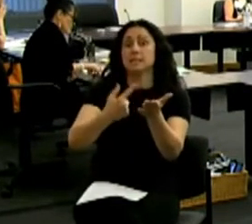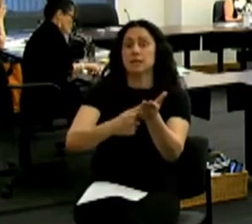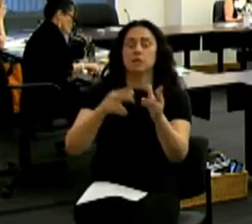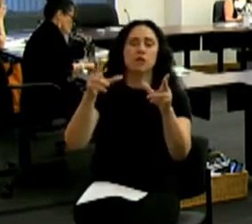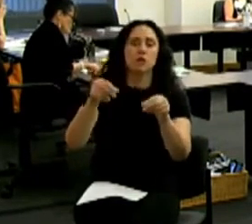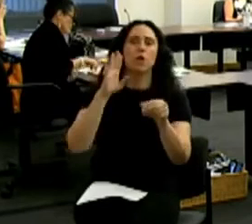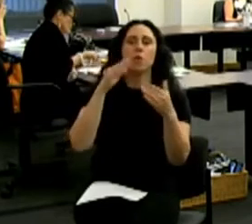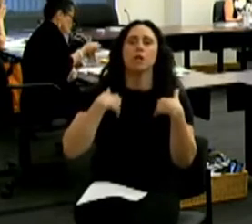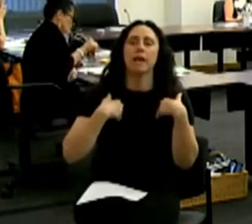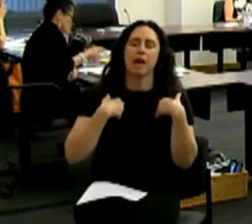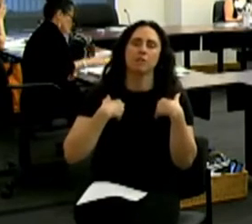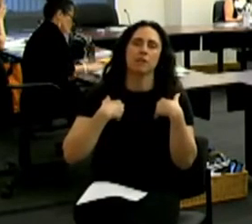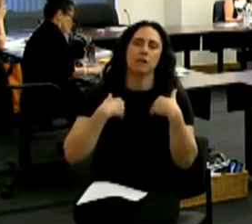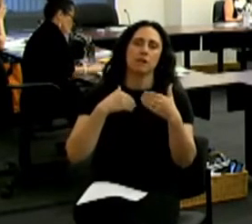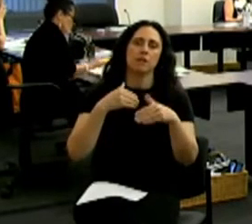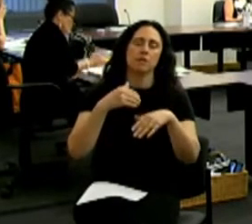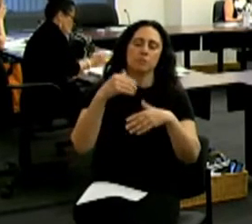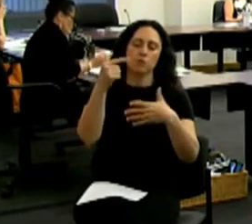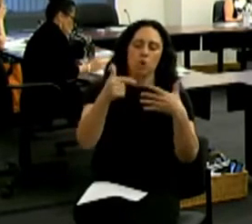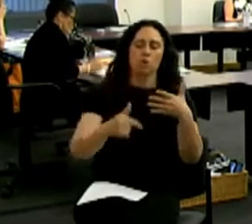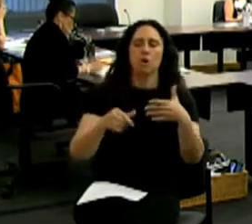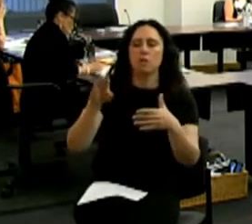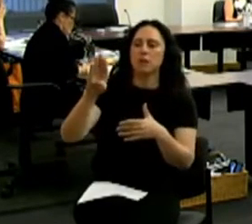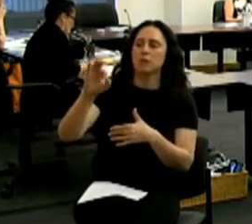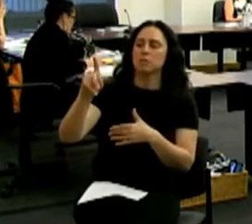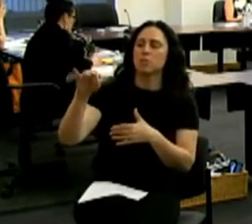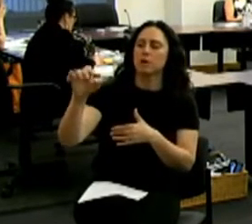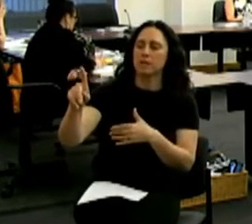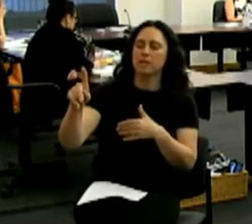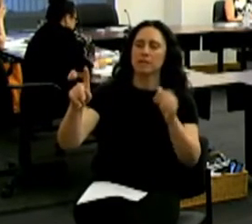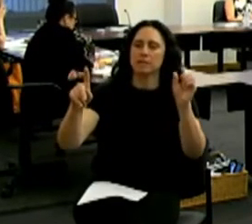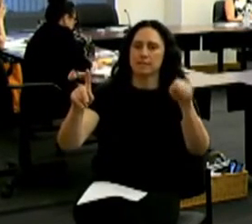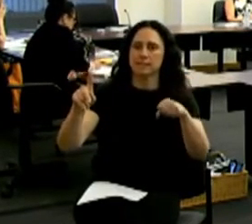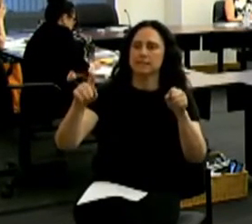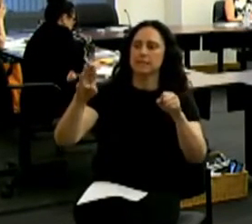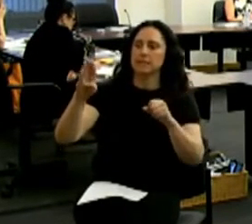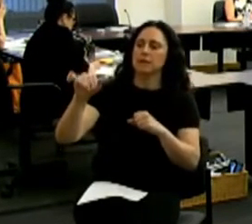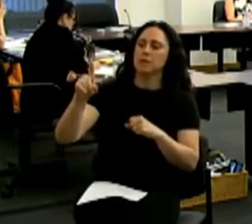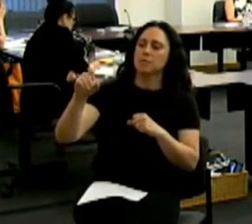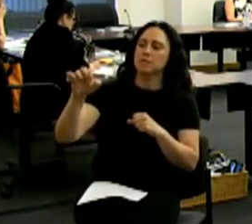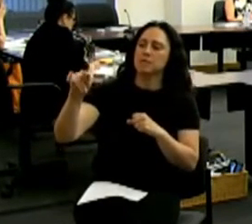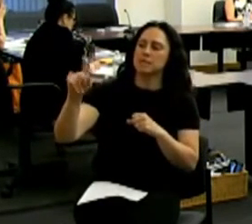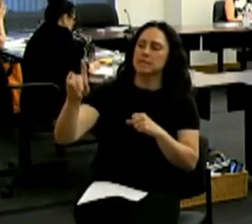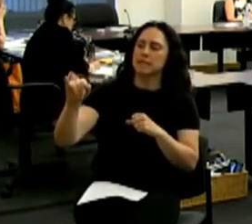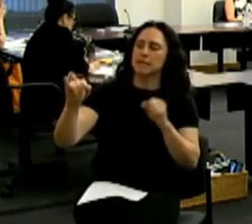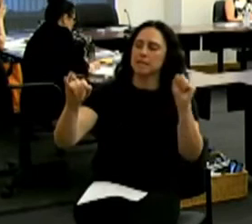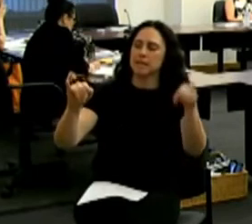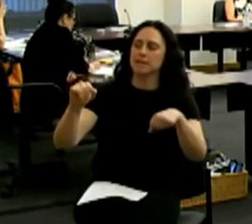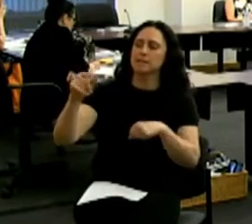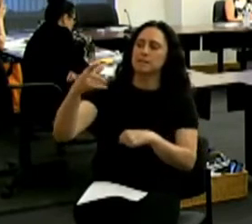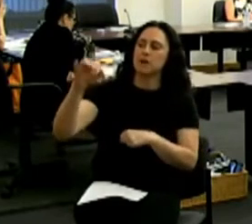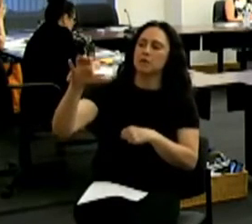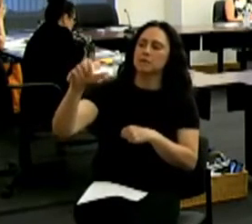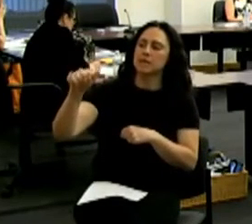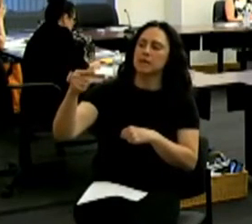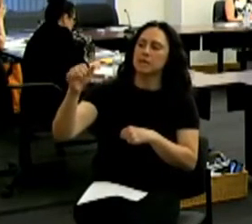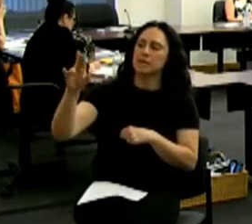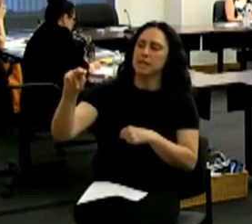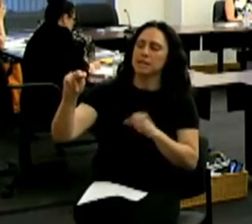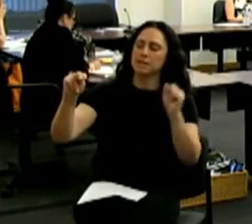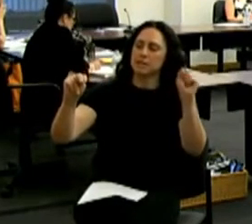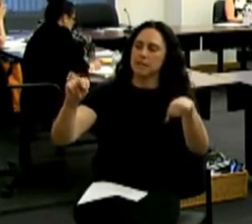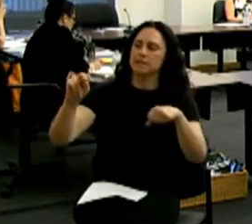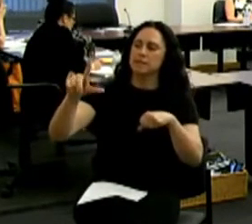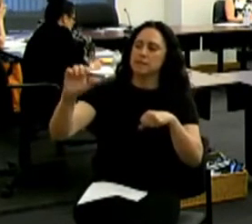No, then we'll have a roll call, please. Trustee Broderick, Aye. trustee Budzinski, Yes. trustee Garcia Guillen, Yes.